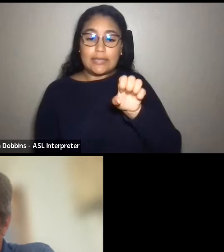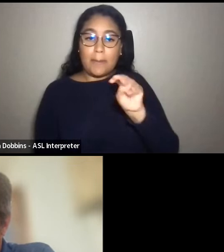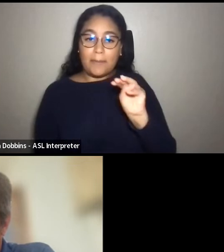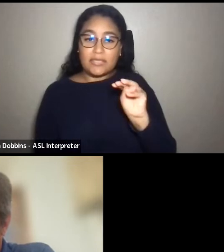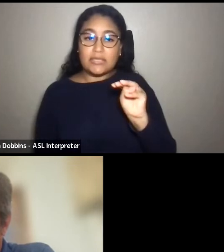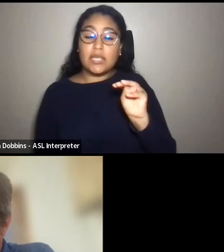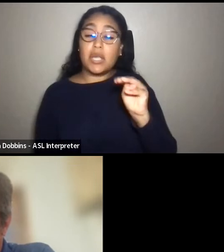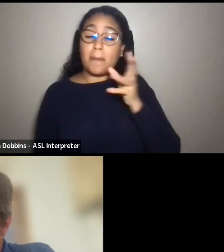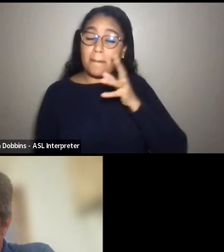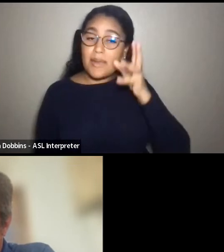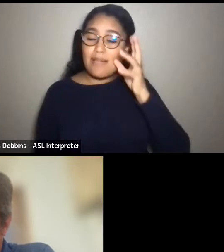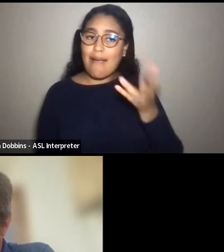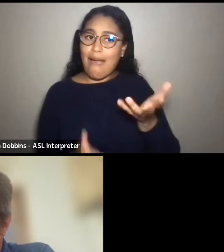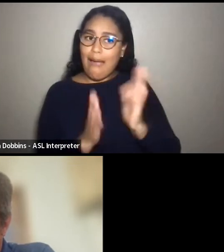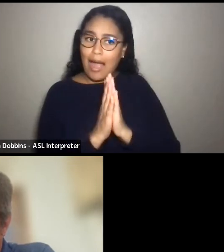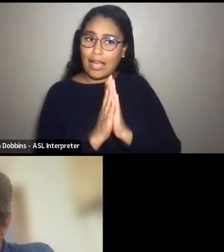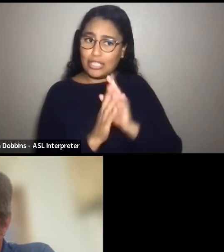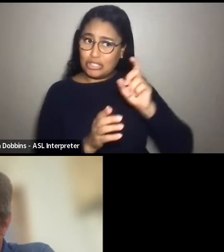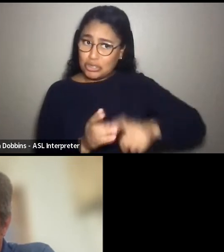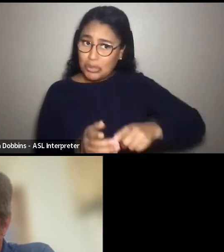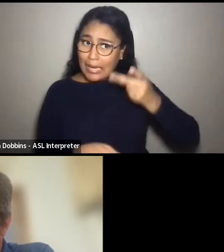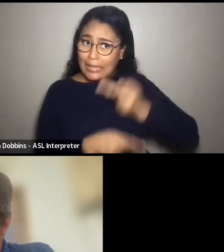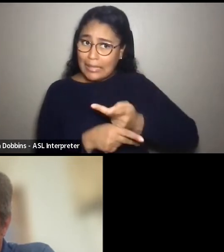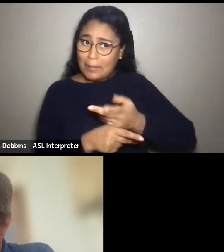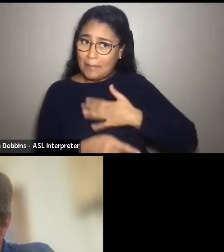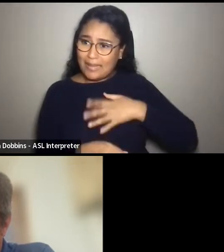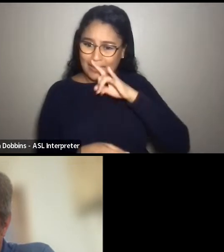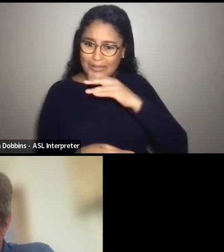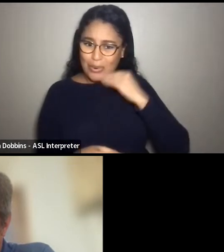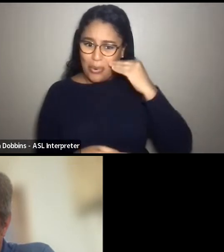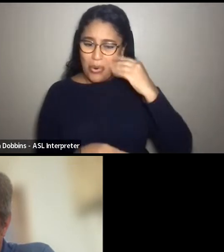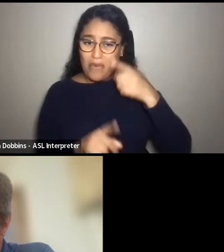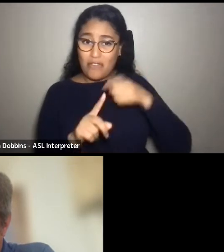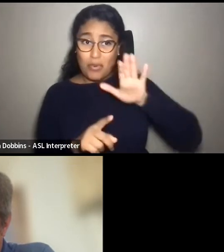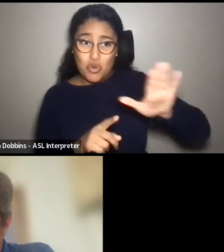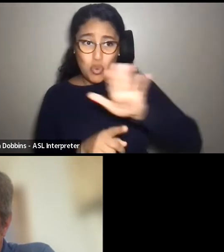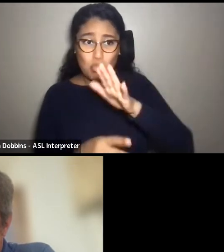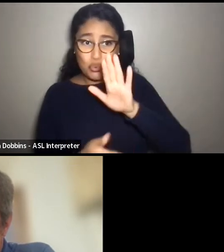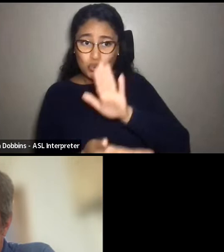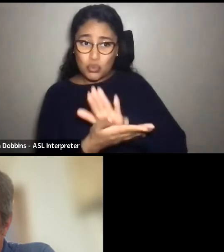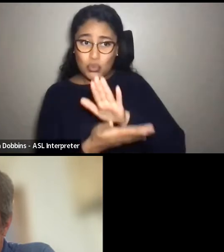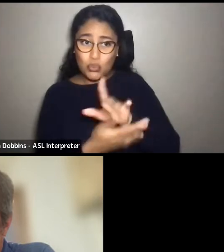district parents, ask me if they should be keeping their kids home from school, from your schools.